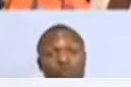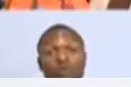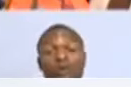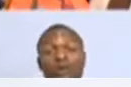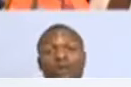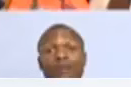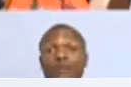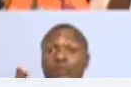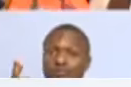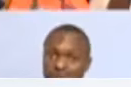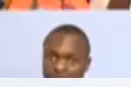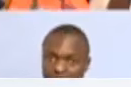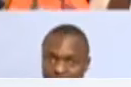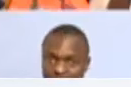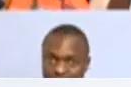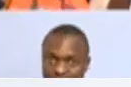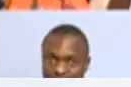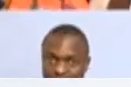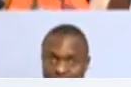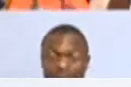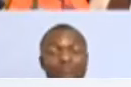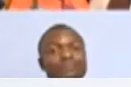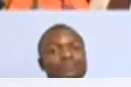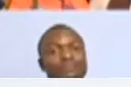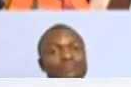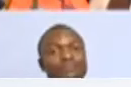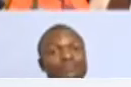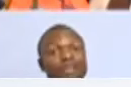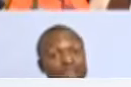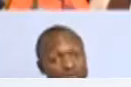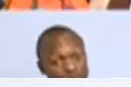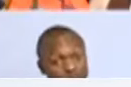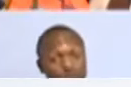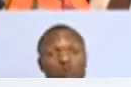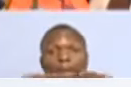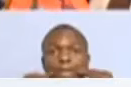responsibility, especially social media.